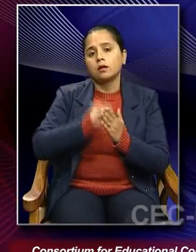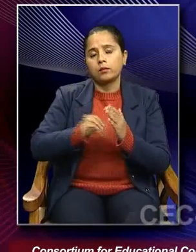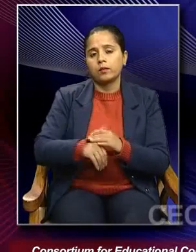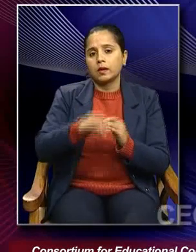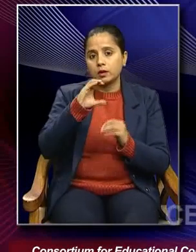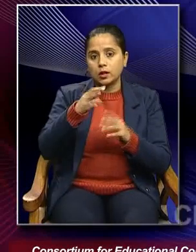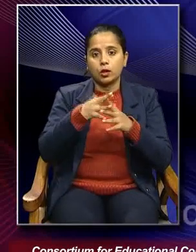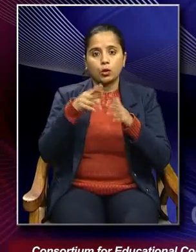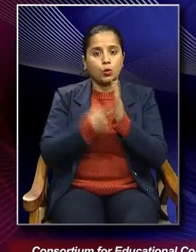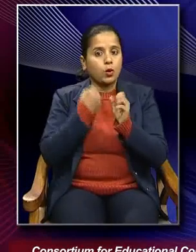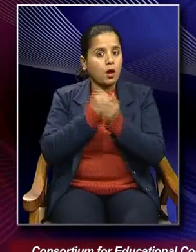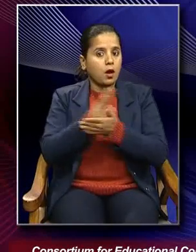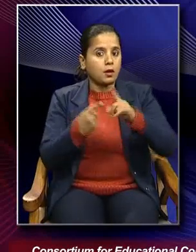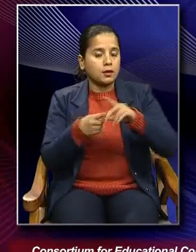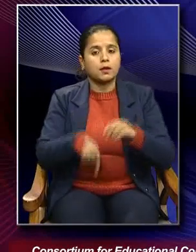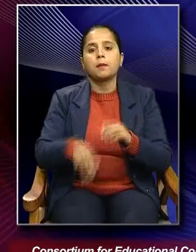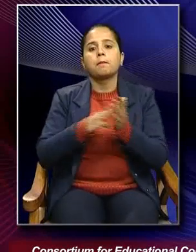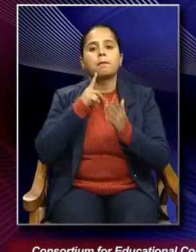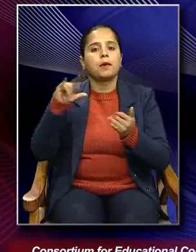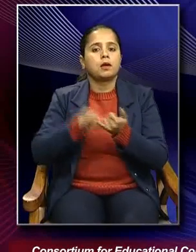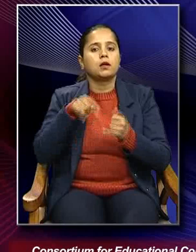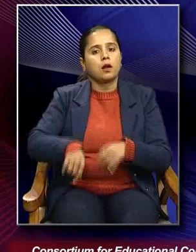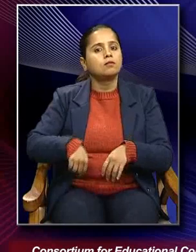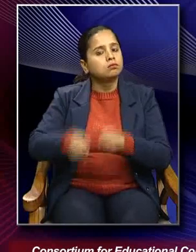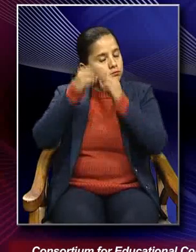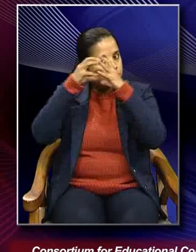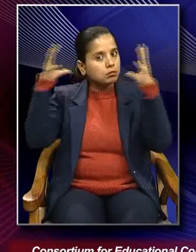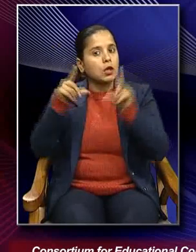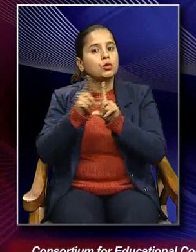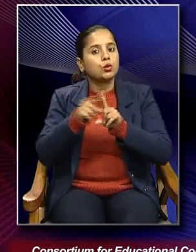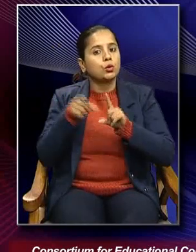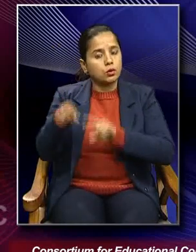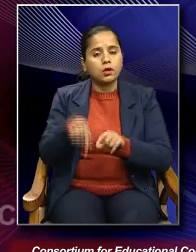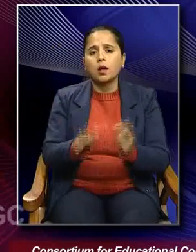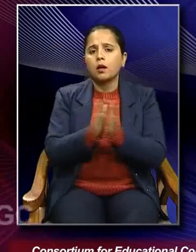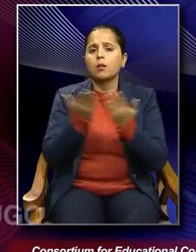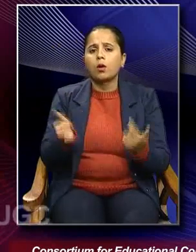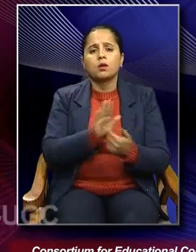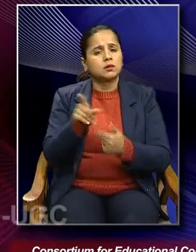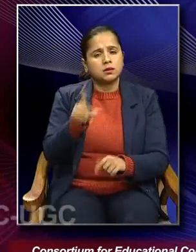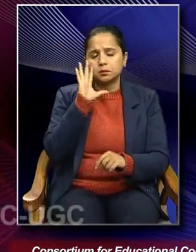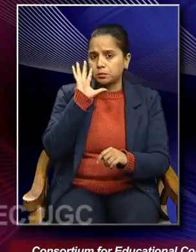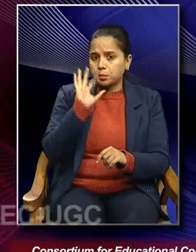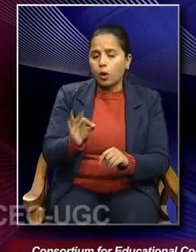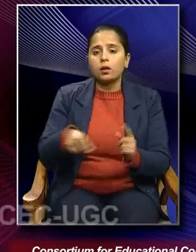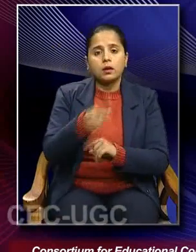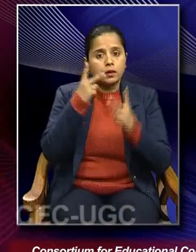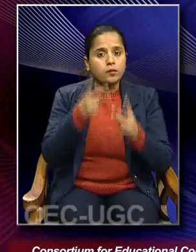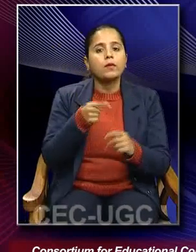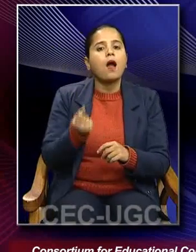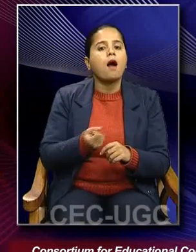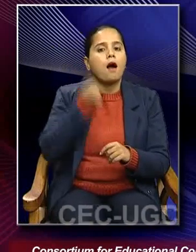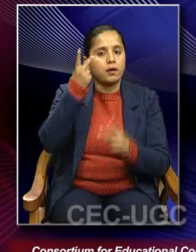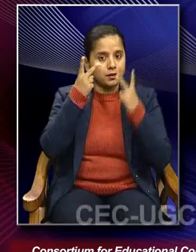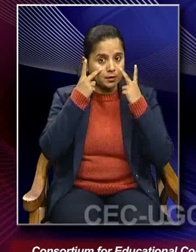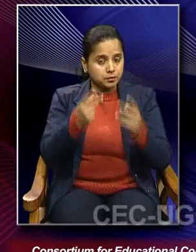Wright Mills wrote The Sociological Imagination, this book is significant in terms of